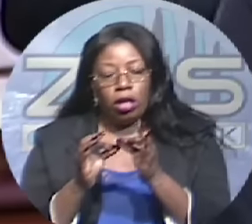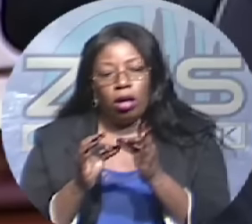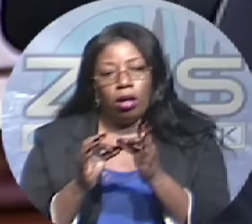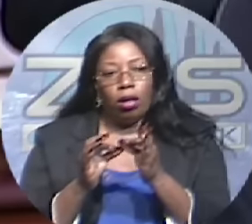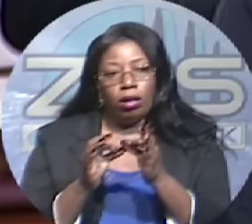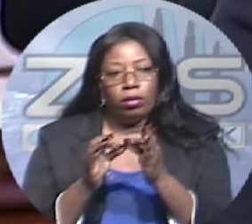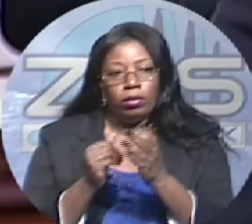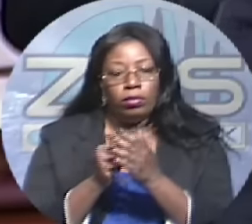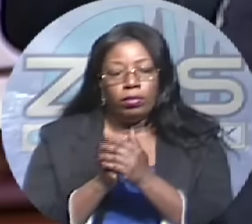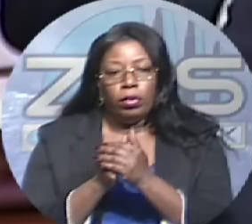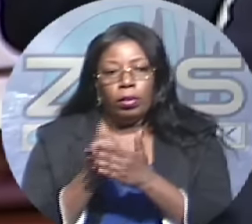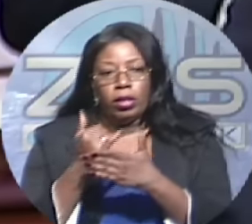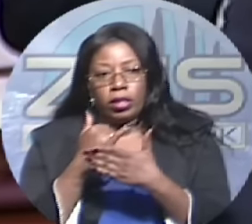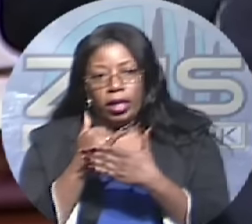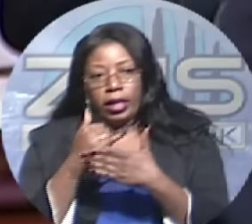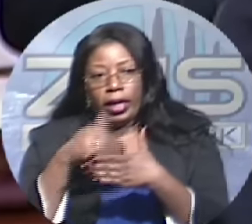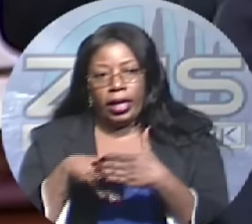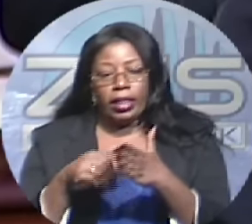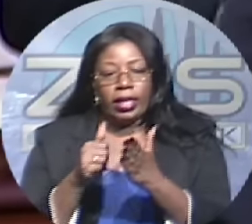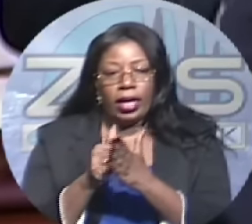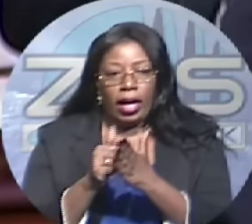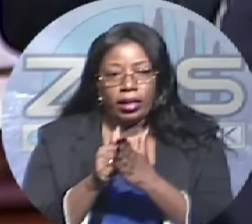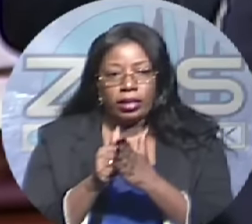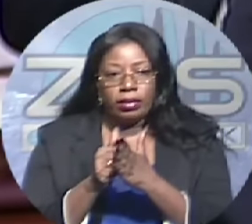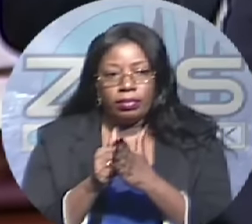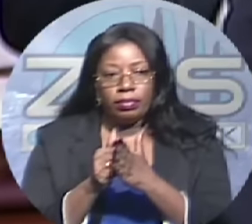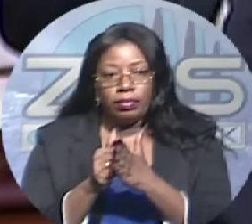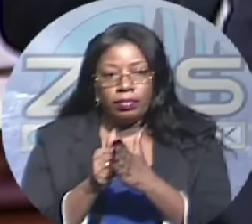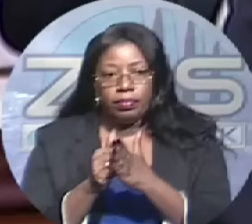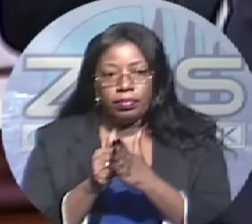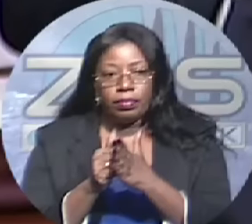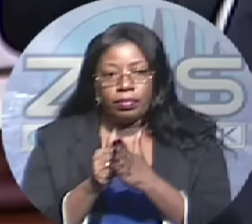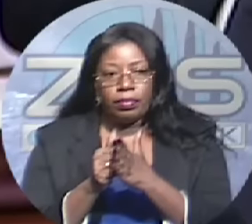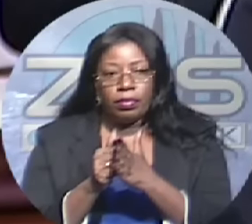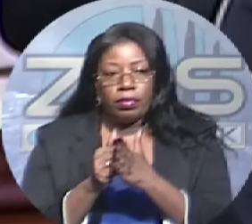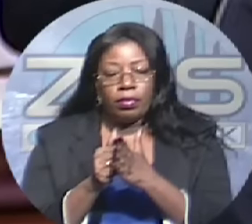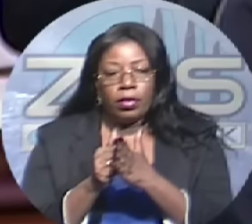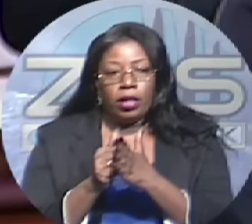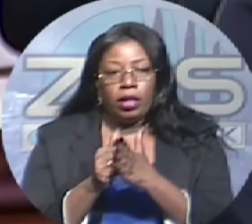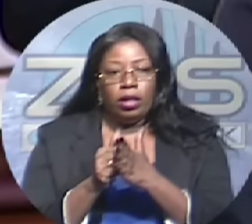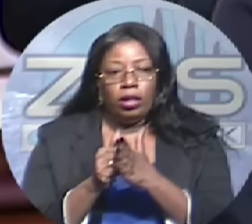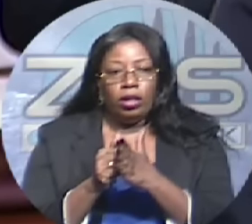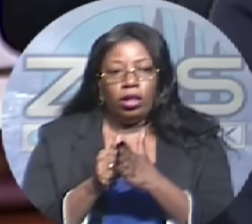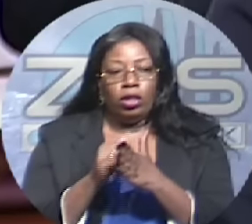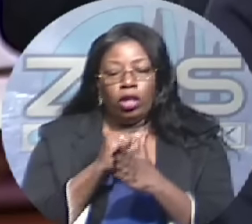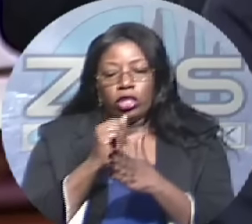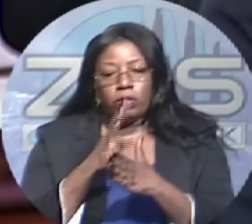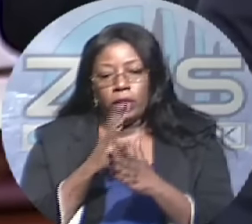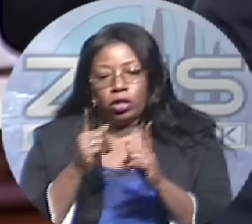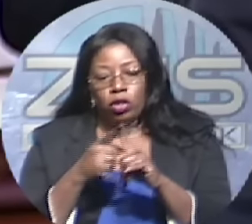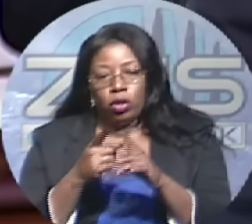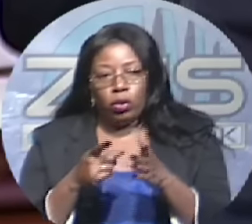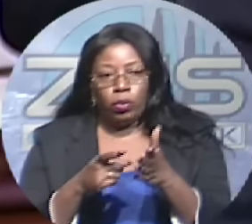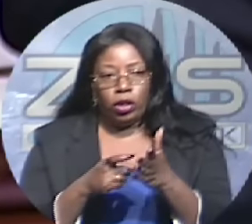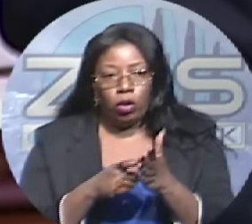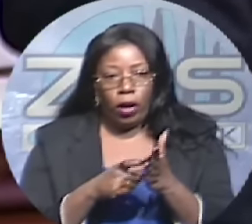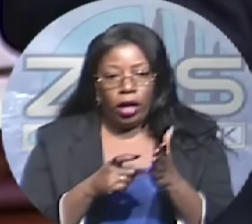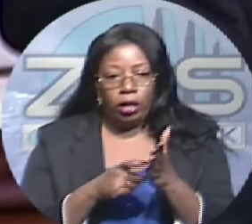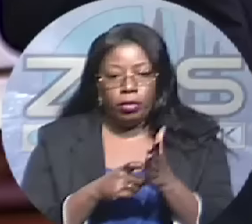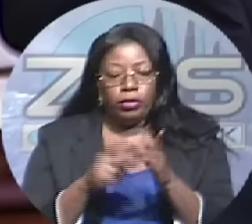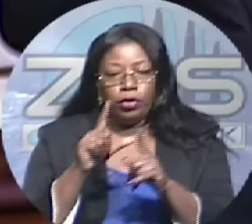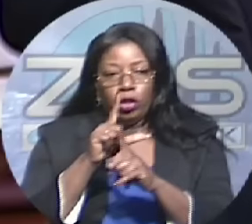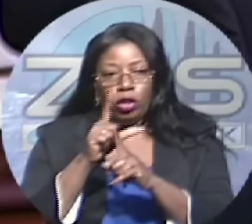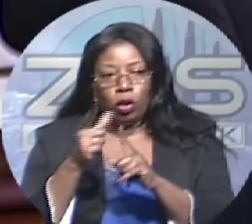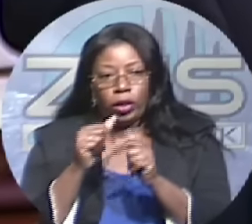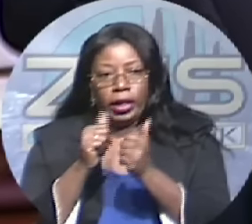original Act that does not speak to the requirement for local